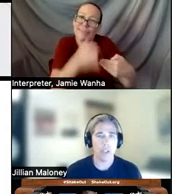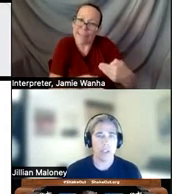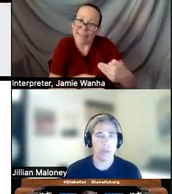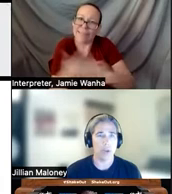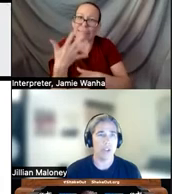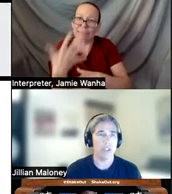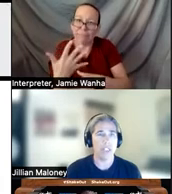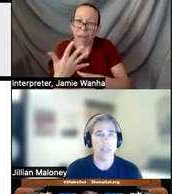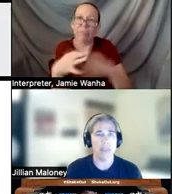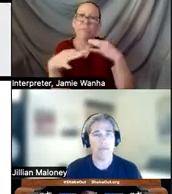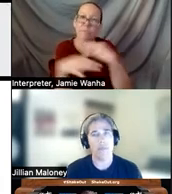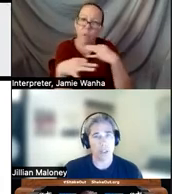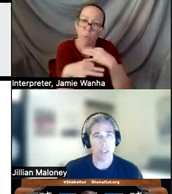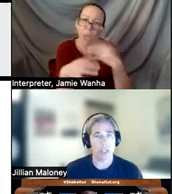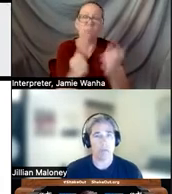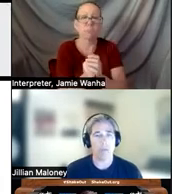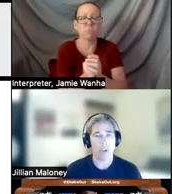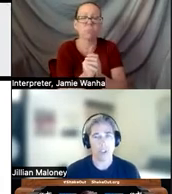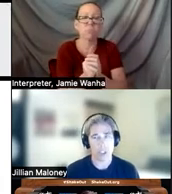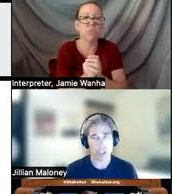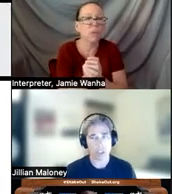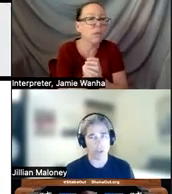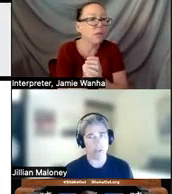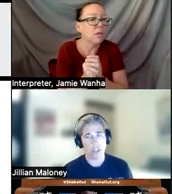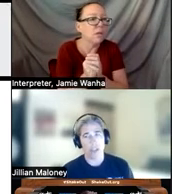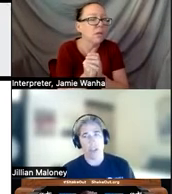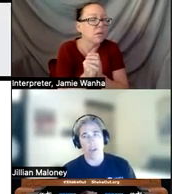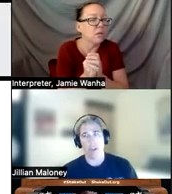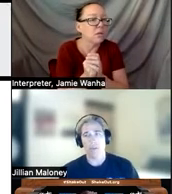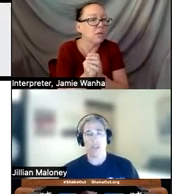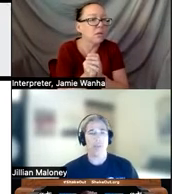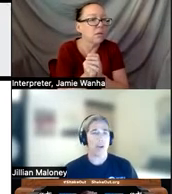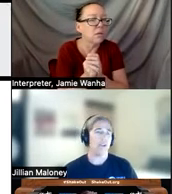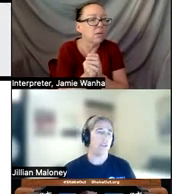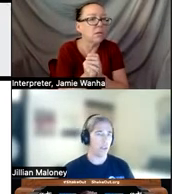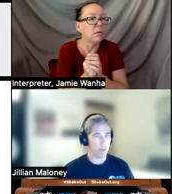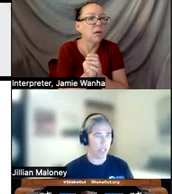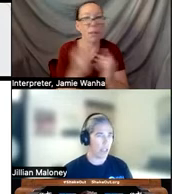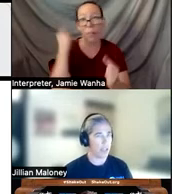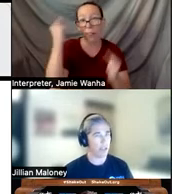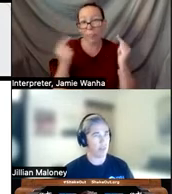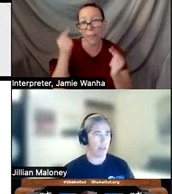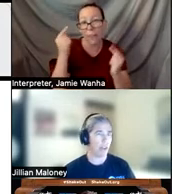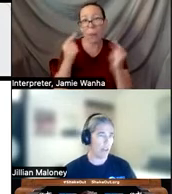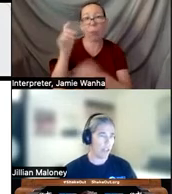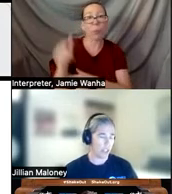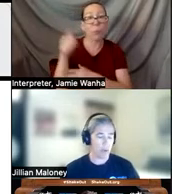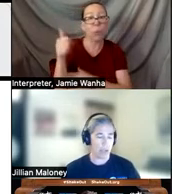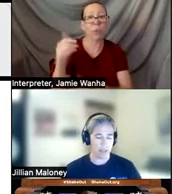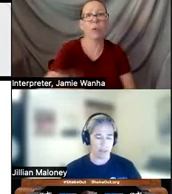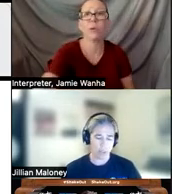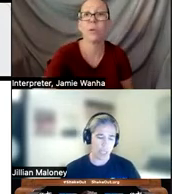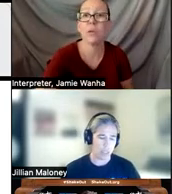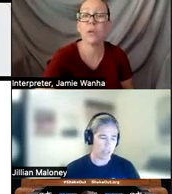going to look a little bit more closely at that fault, but first just to sort of think about other potential hazards and maybe additionally